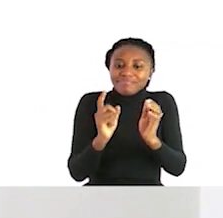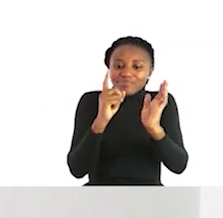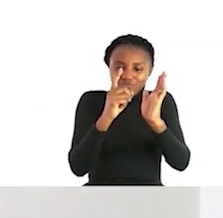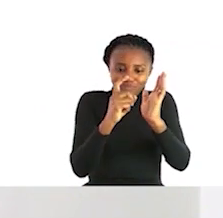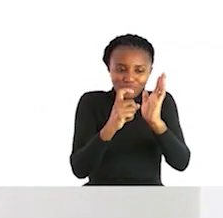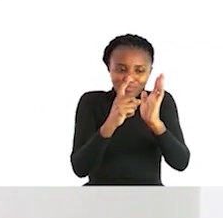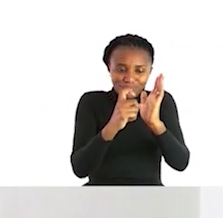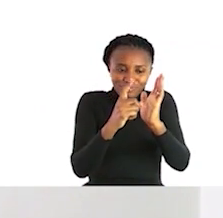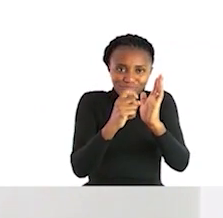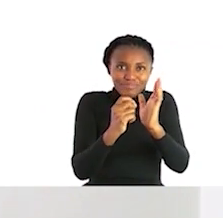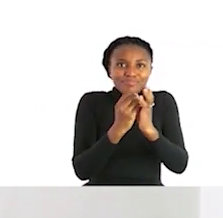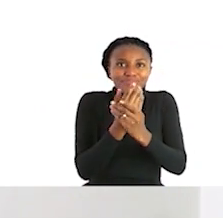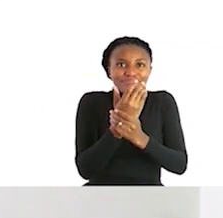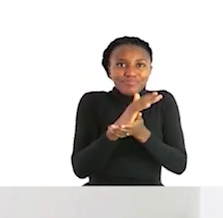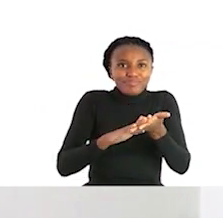hands